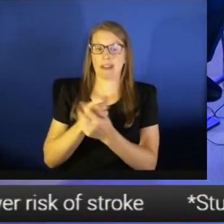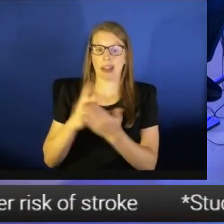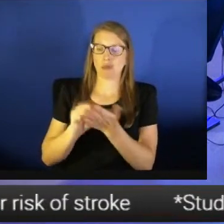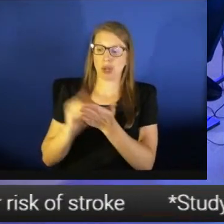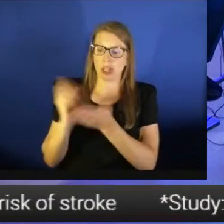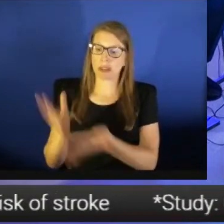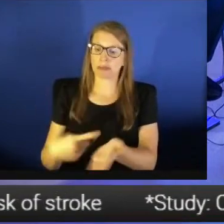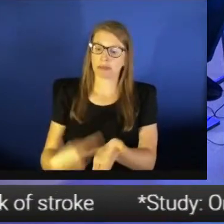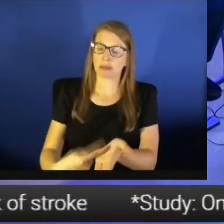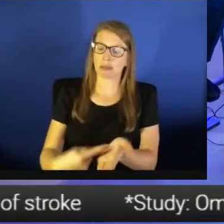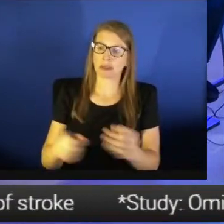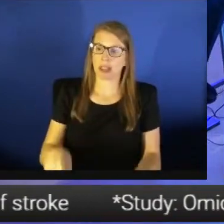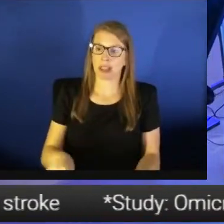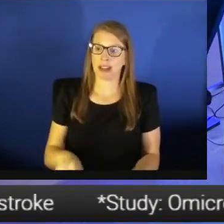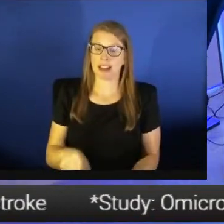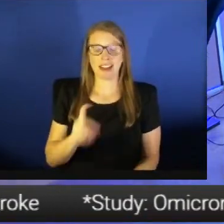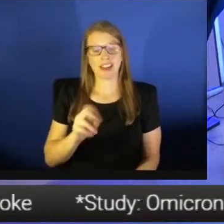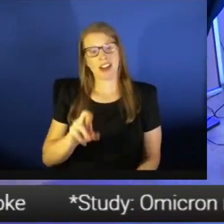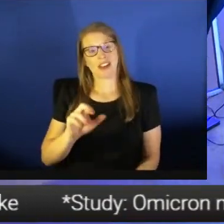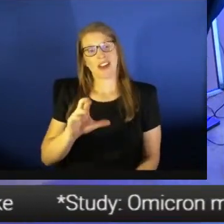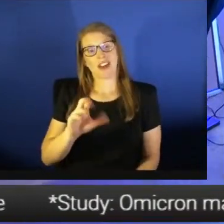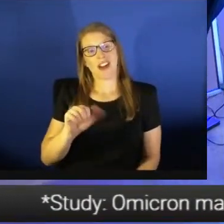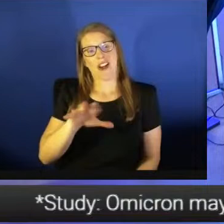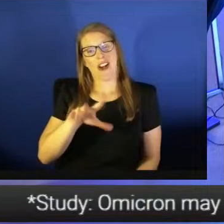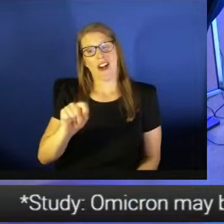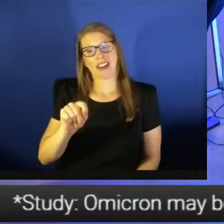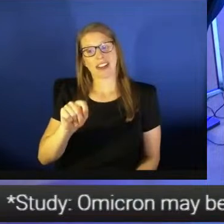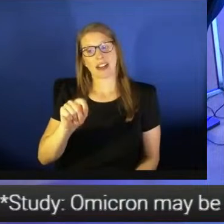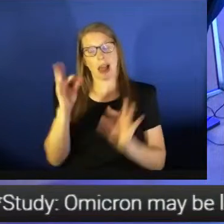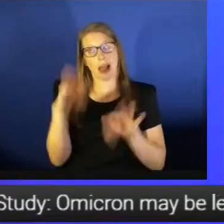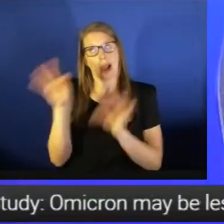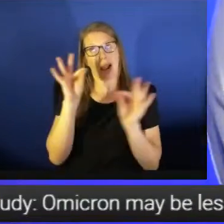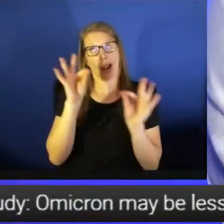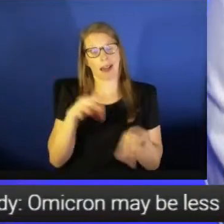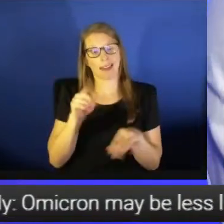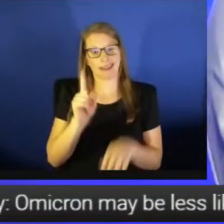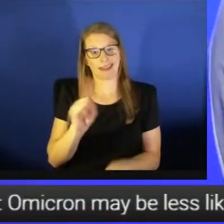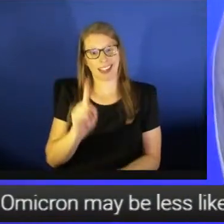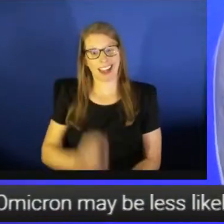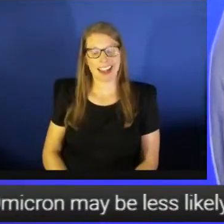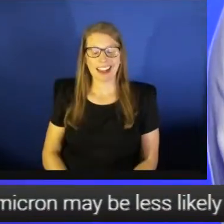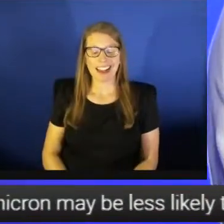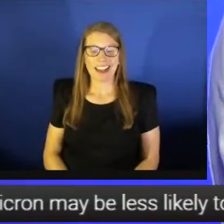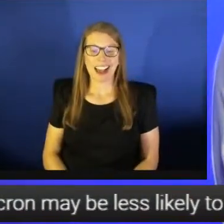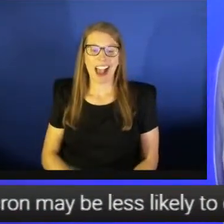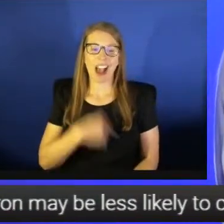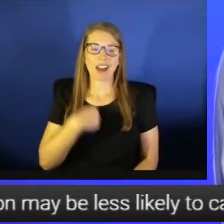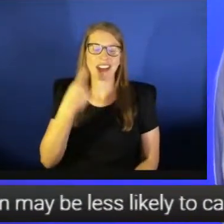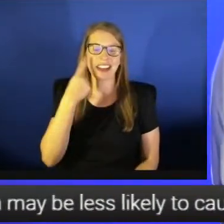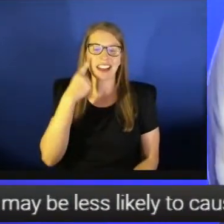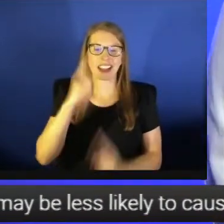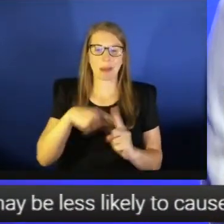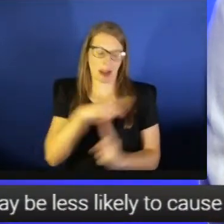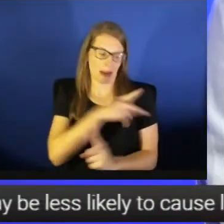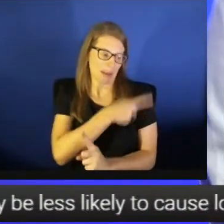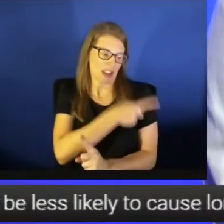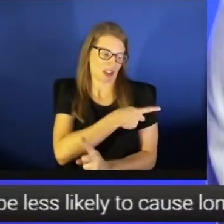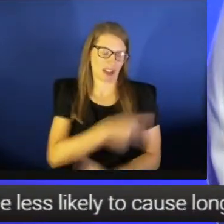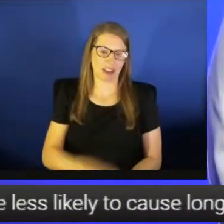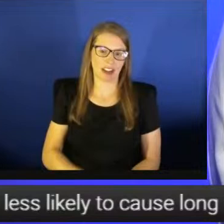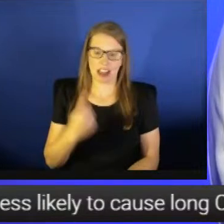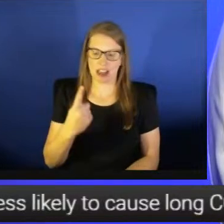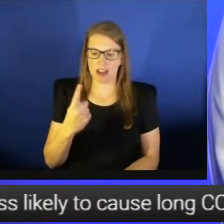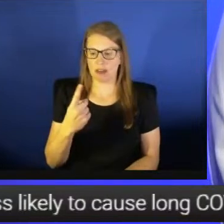Dr. Alt. I mean, just no eye rolling. I was thinking about a patient, you know, a year or two